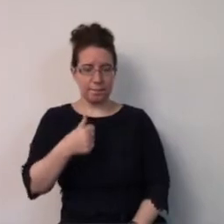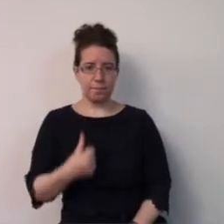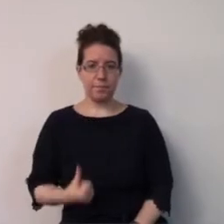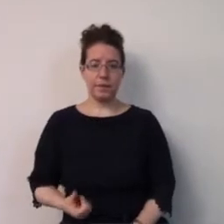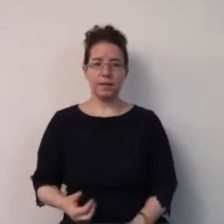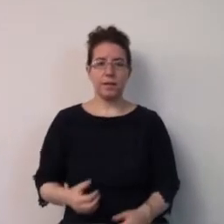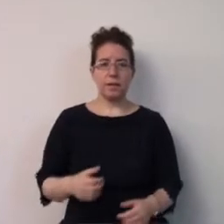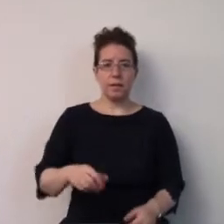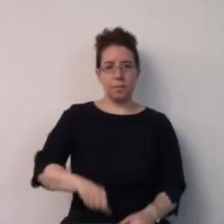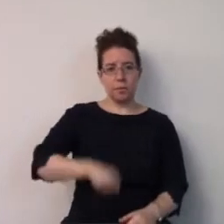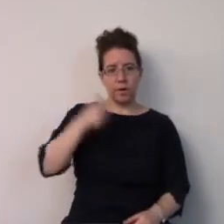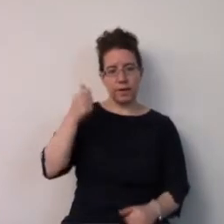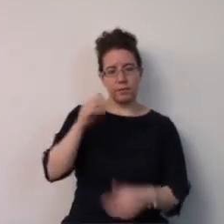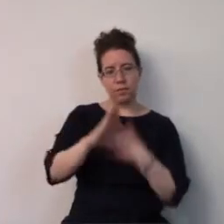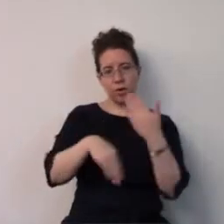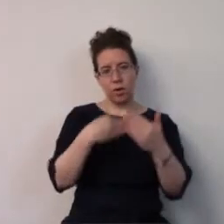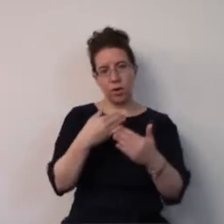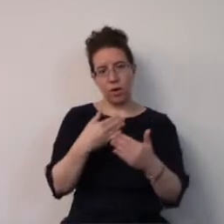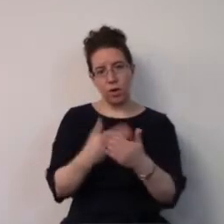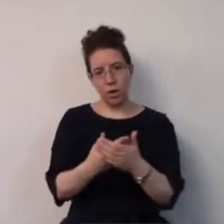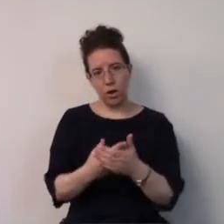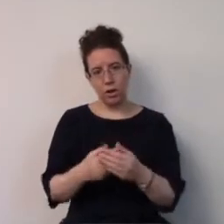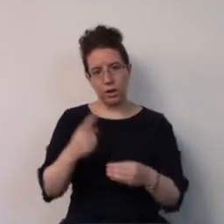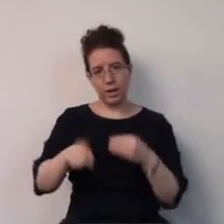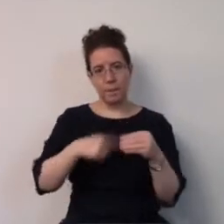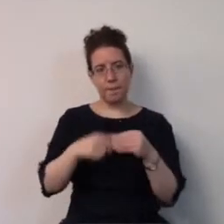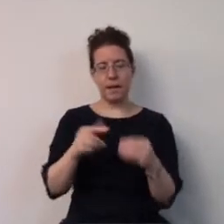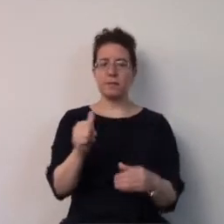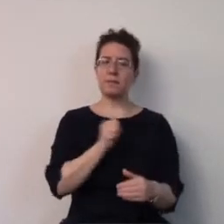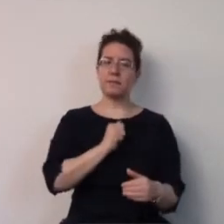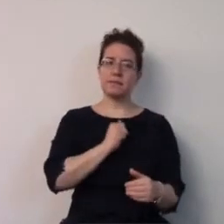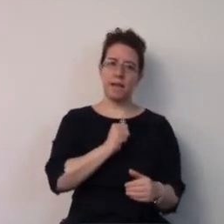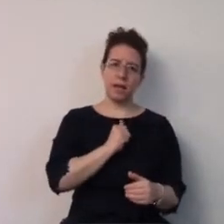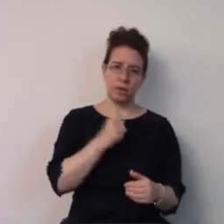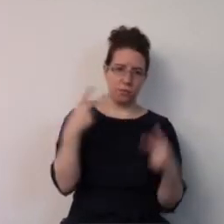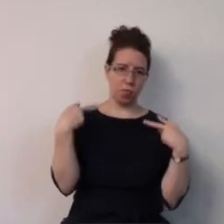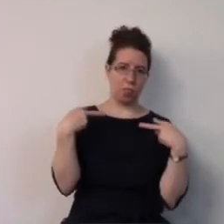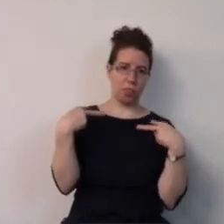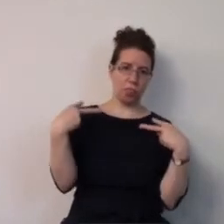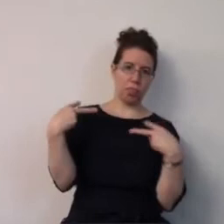every church, there's going to be people. There might be moles in the church.